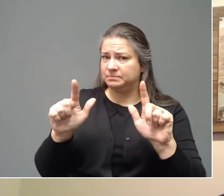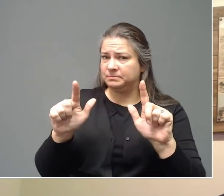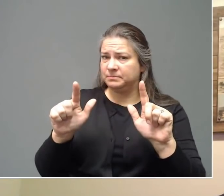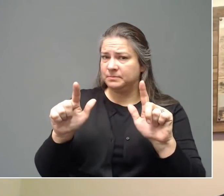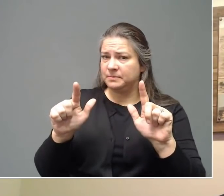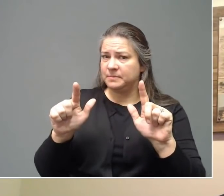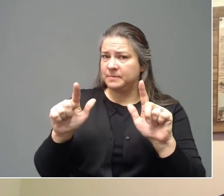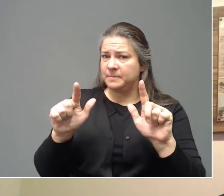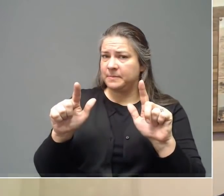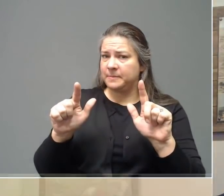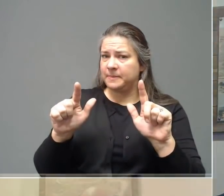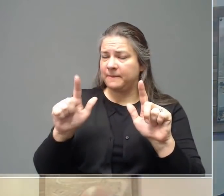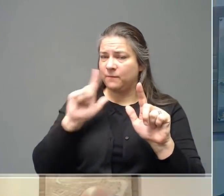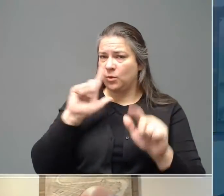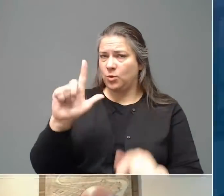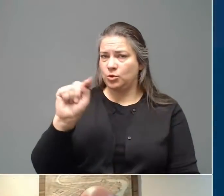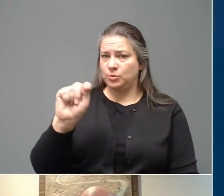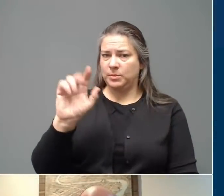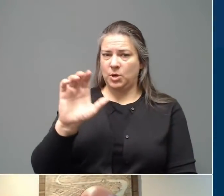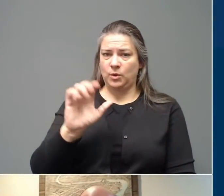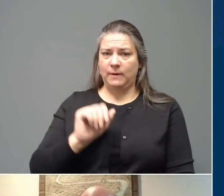care.